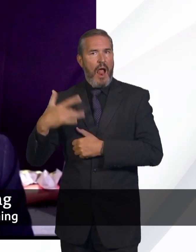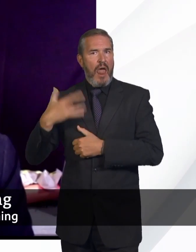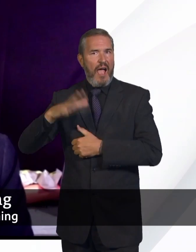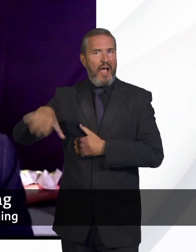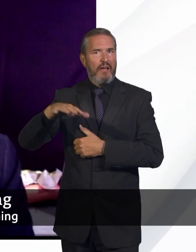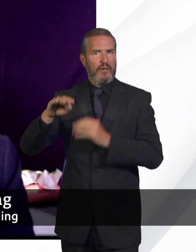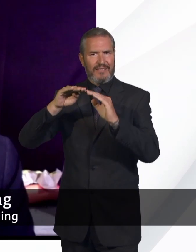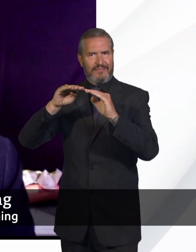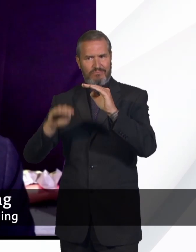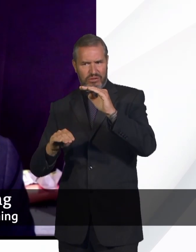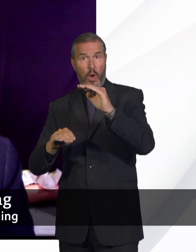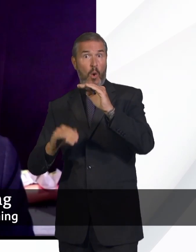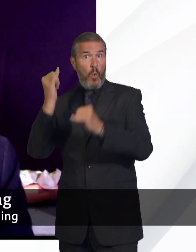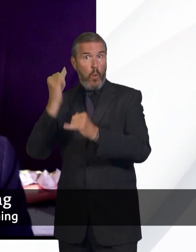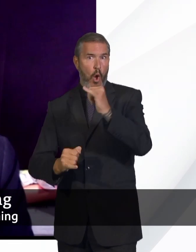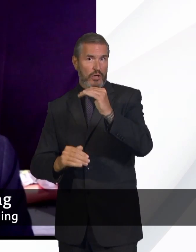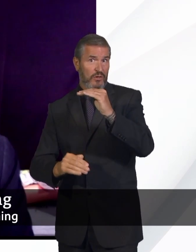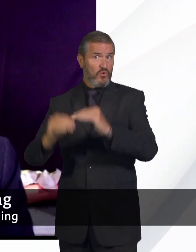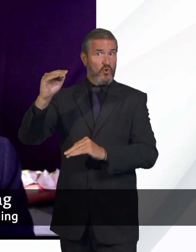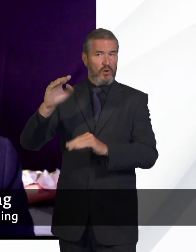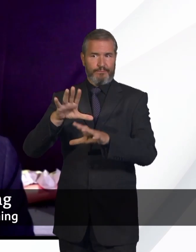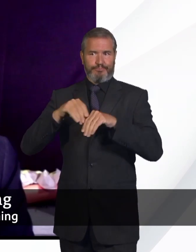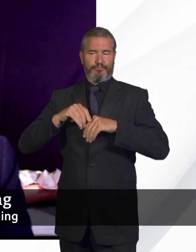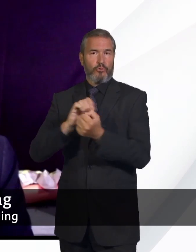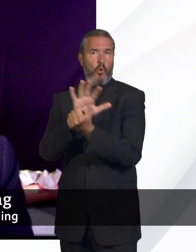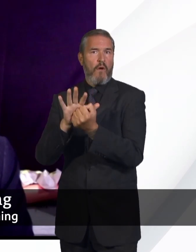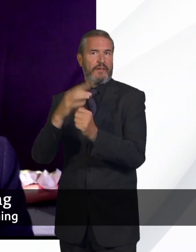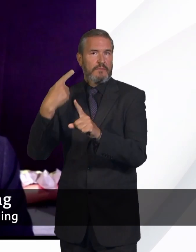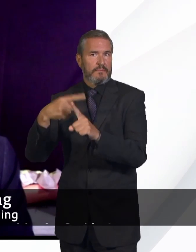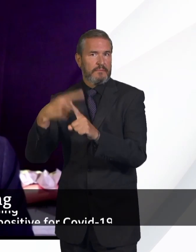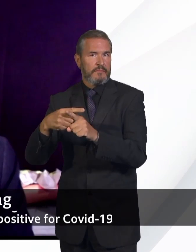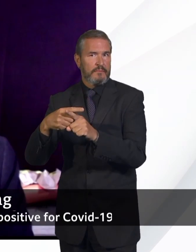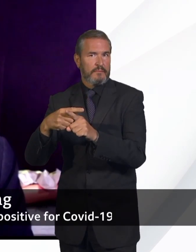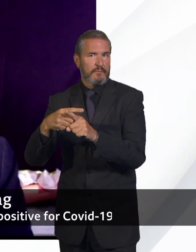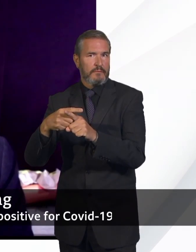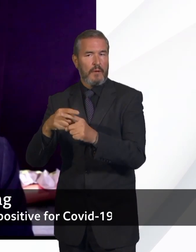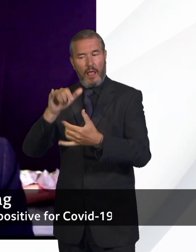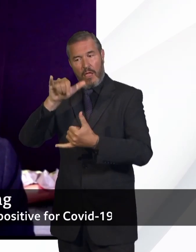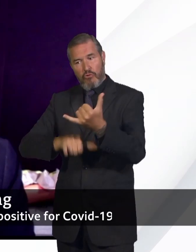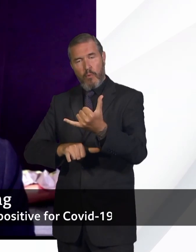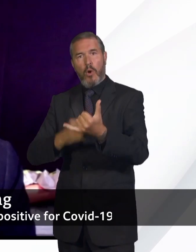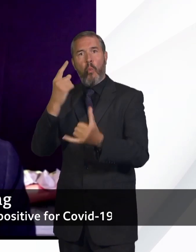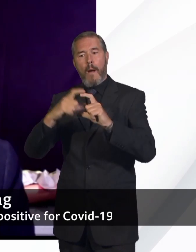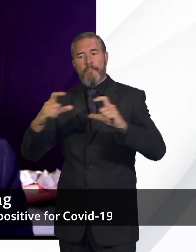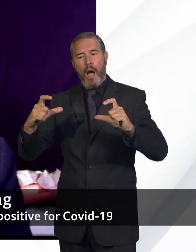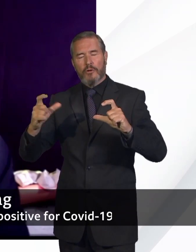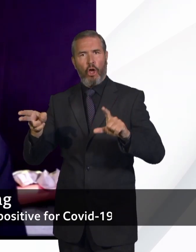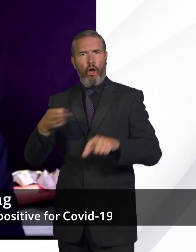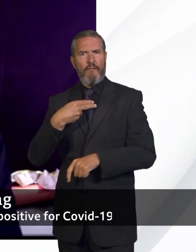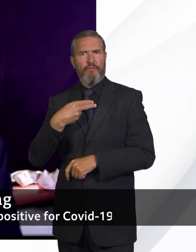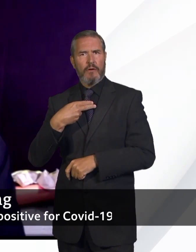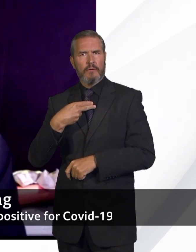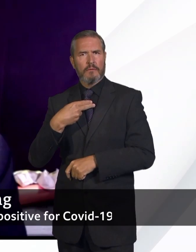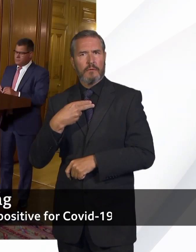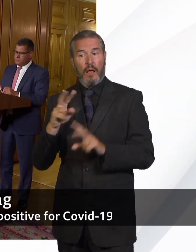be disproportionately affected by COVID-19. Part of that report was missing. This was the community